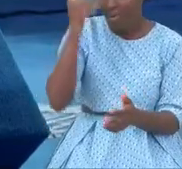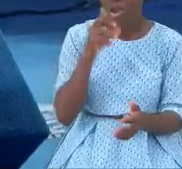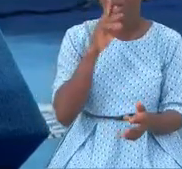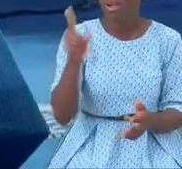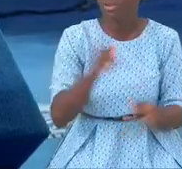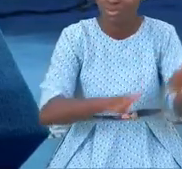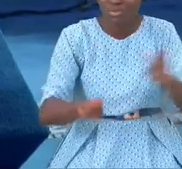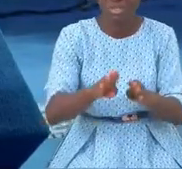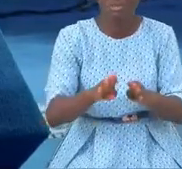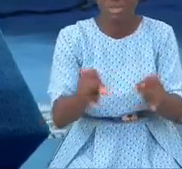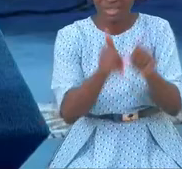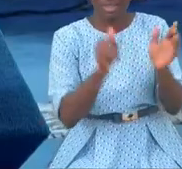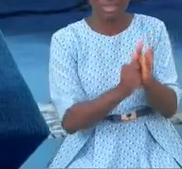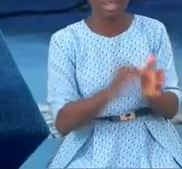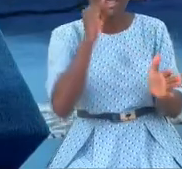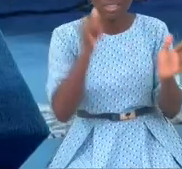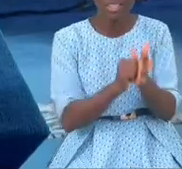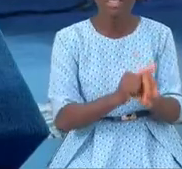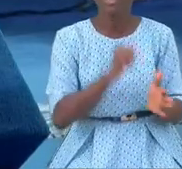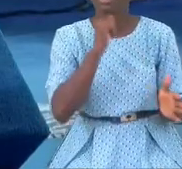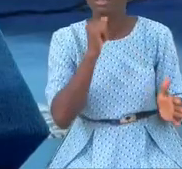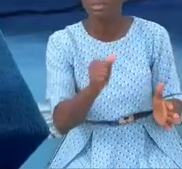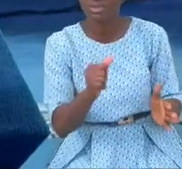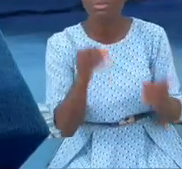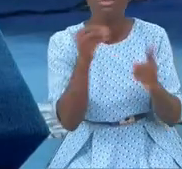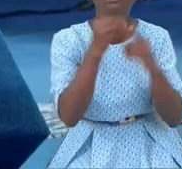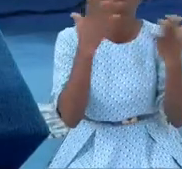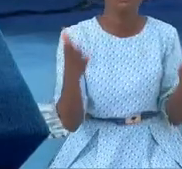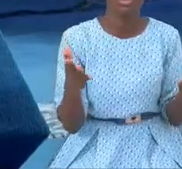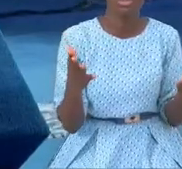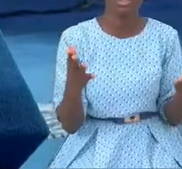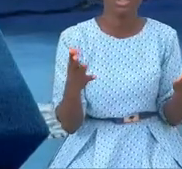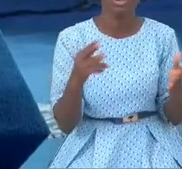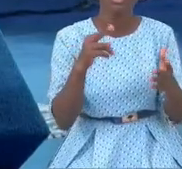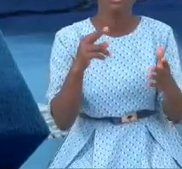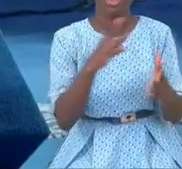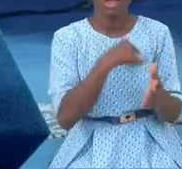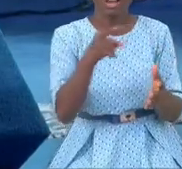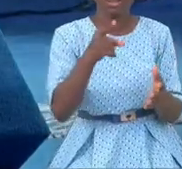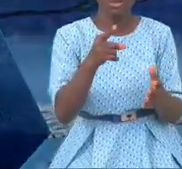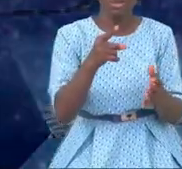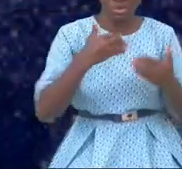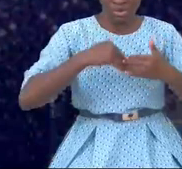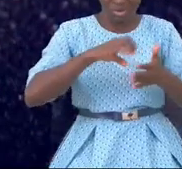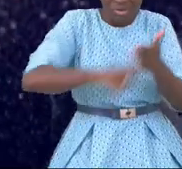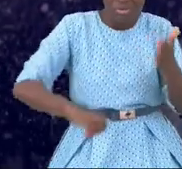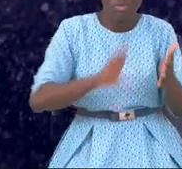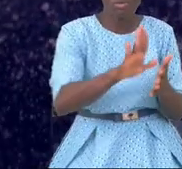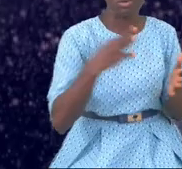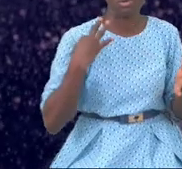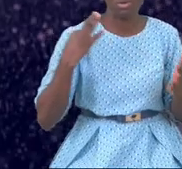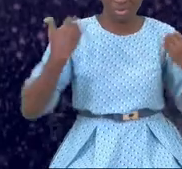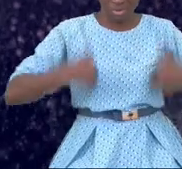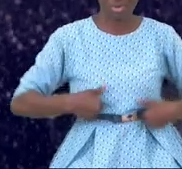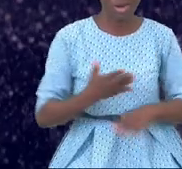said, no, it's not fanatical. Okay, tell me, that garment, you know, the people who are blind, there's a kind of